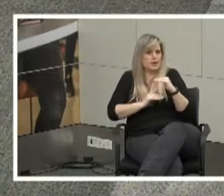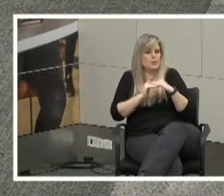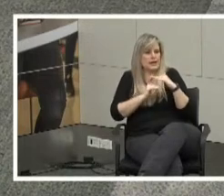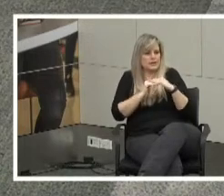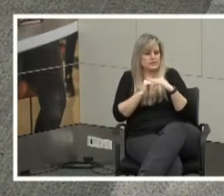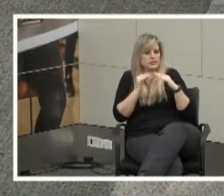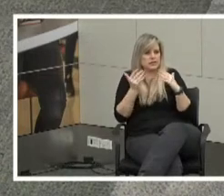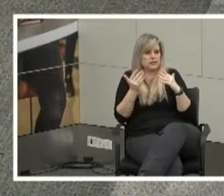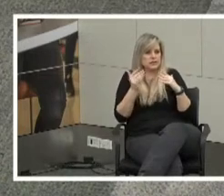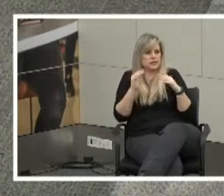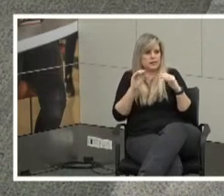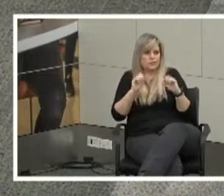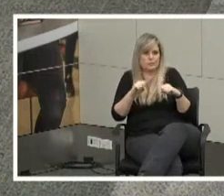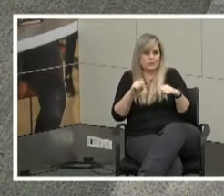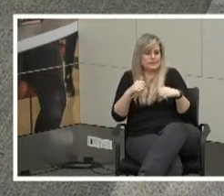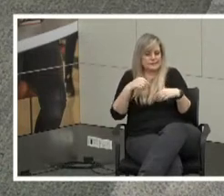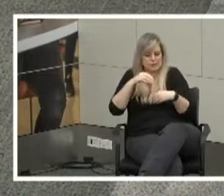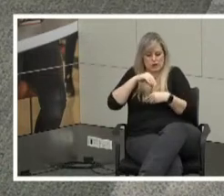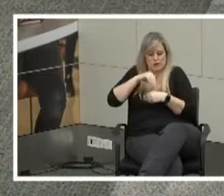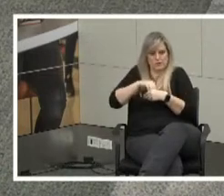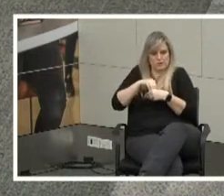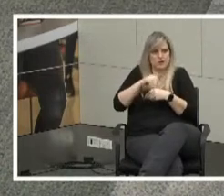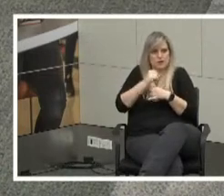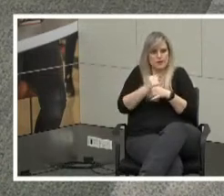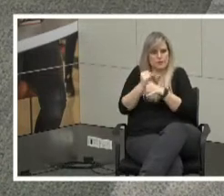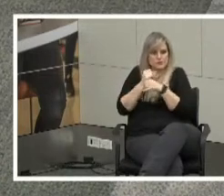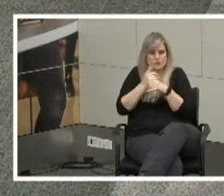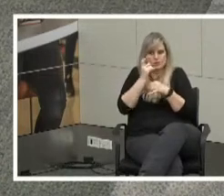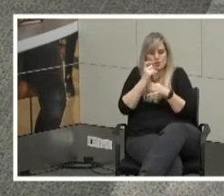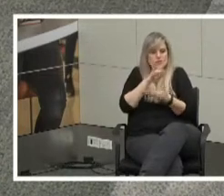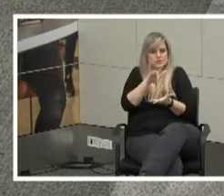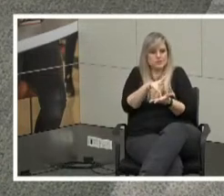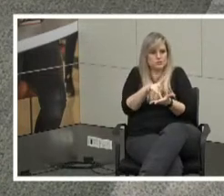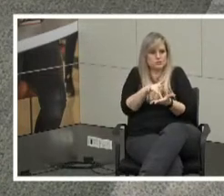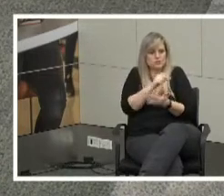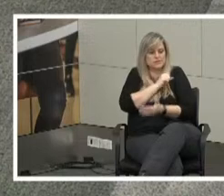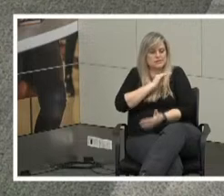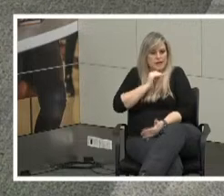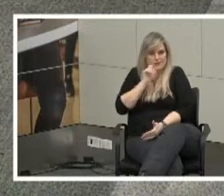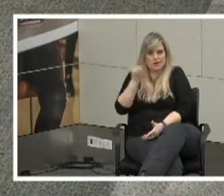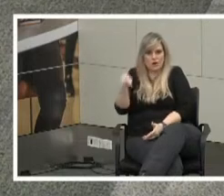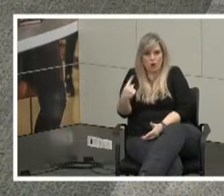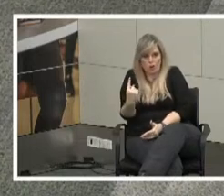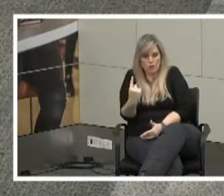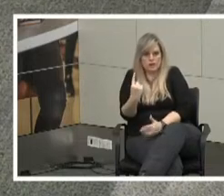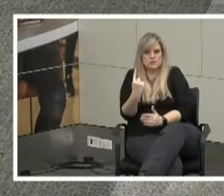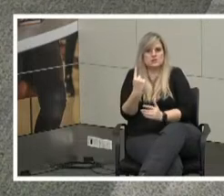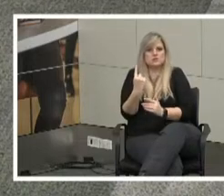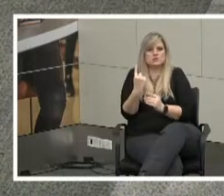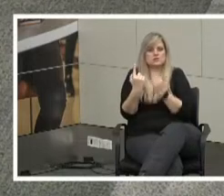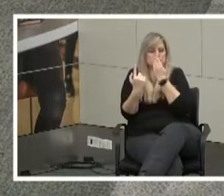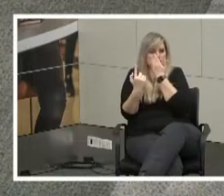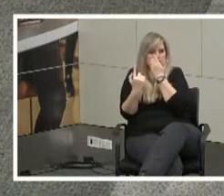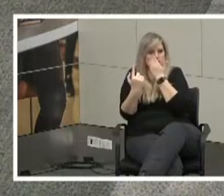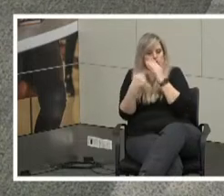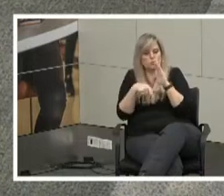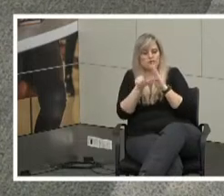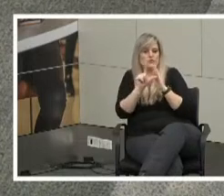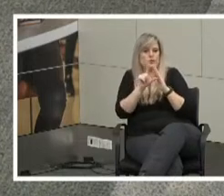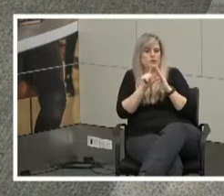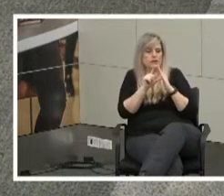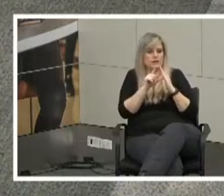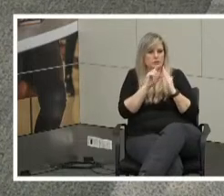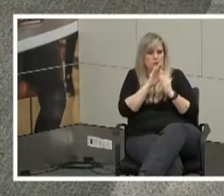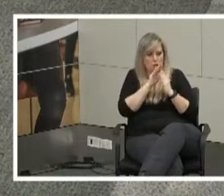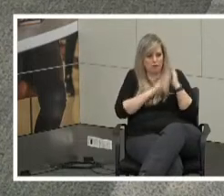within our campuses so that Central staff isn't always the person that is reviewing these items and